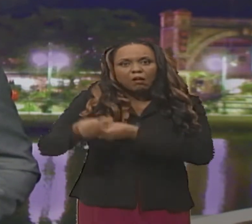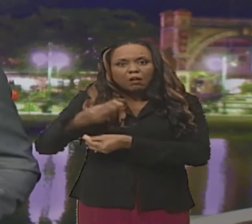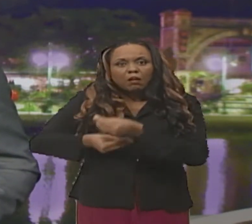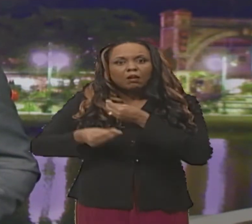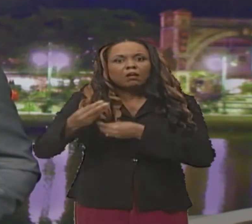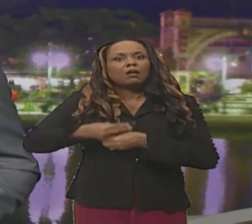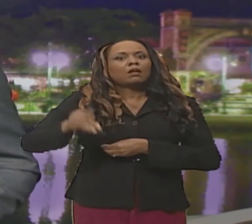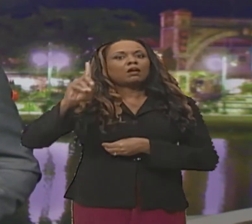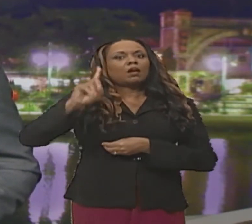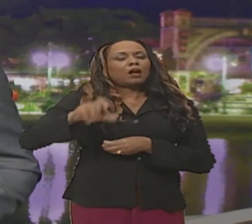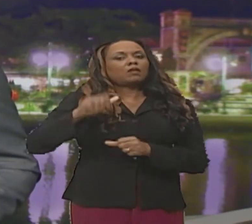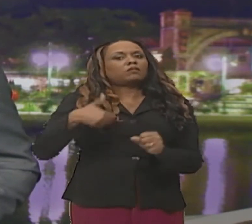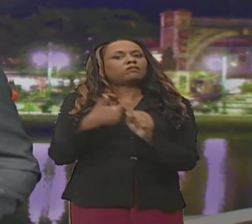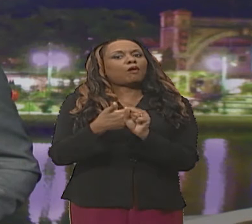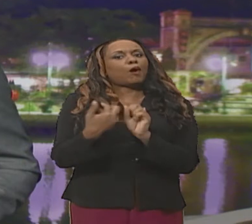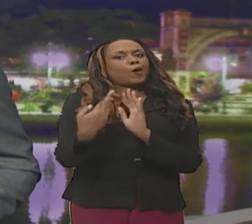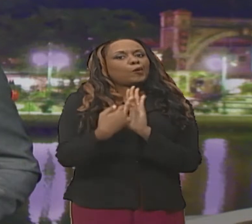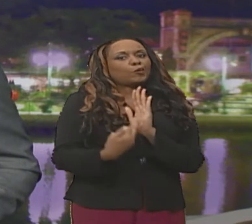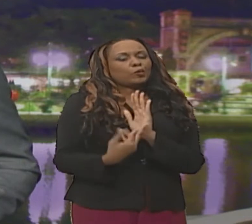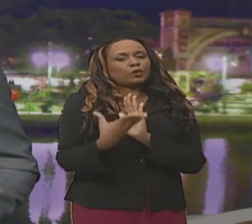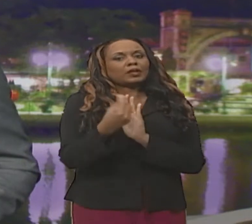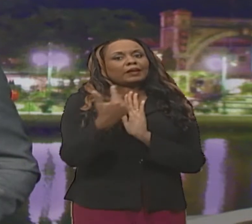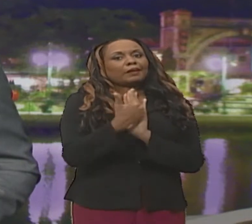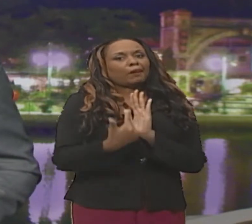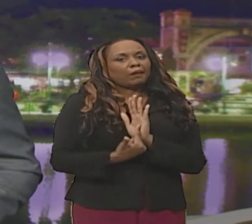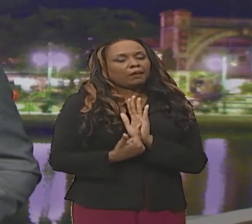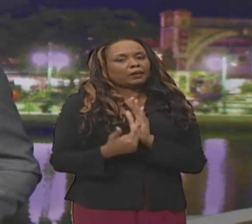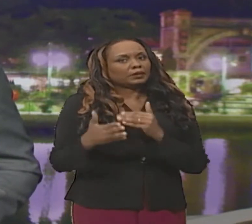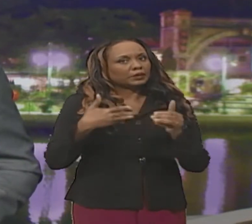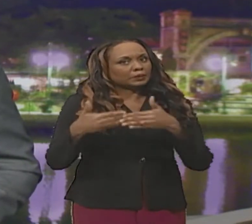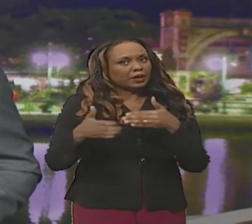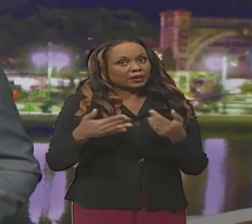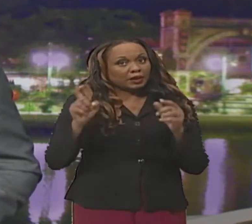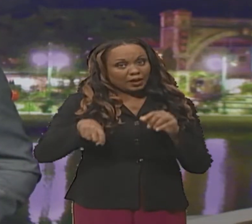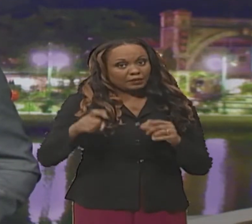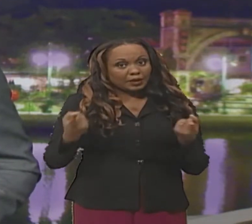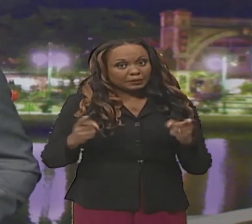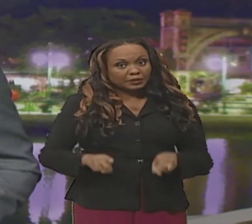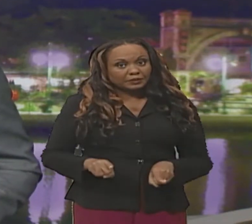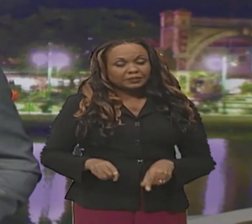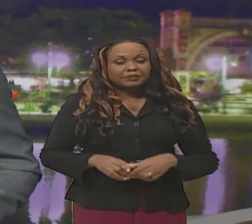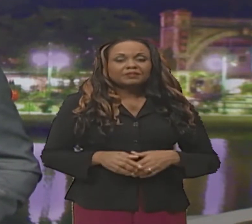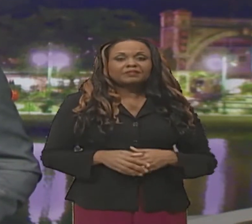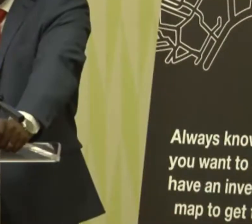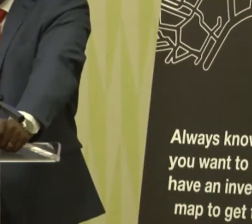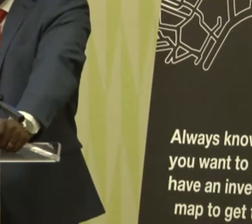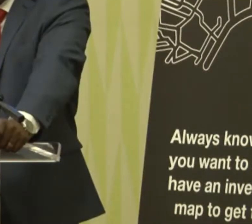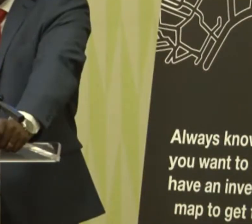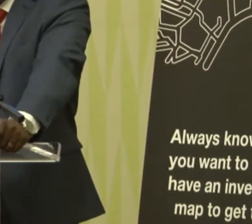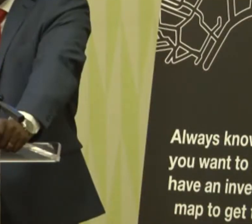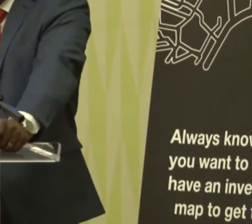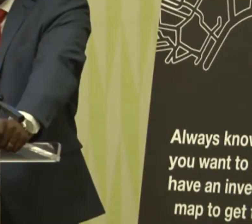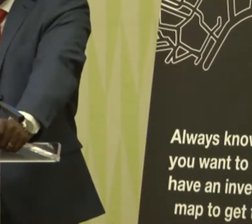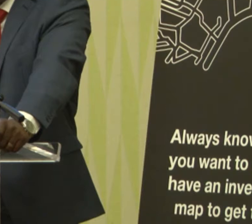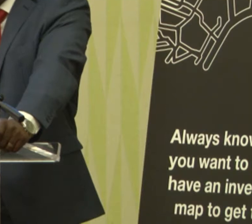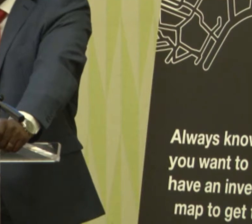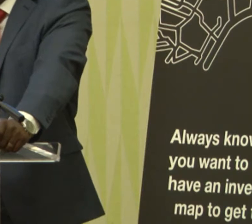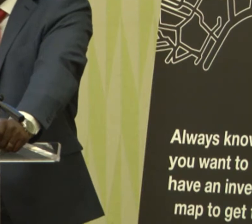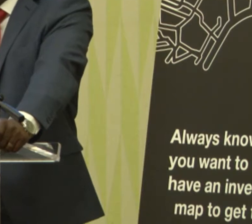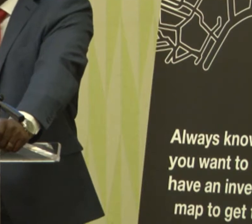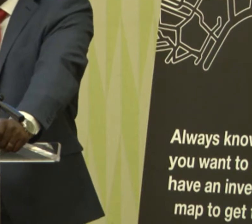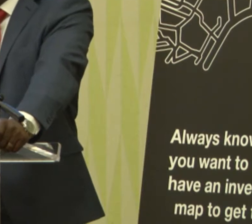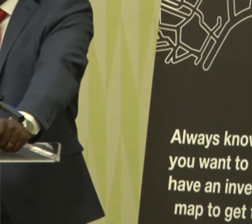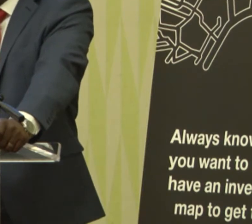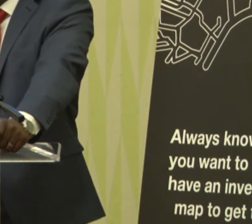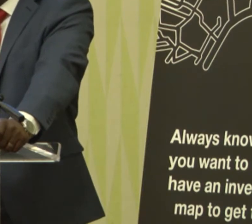to stand scrutiny in the light of day or dead of night. This government is committed to making